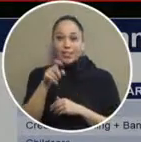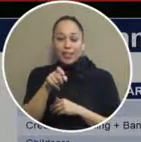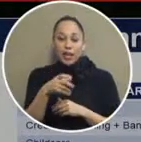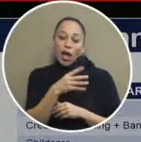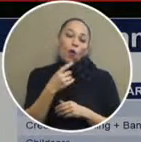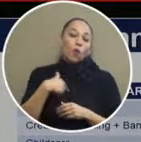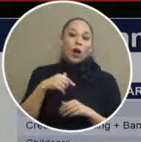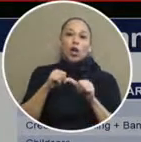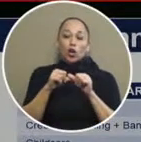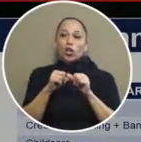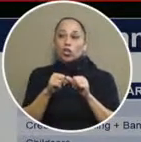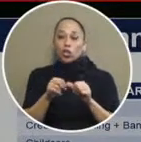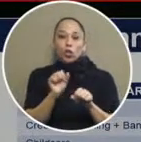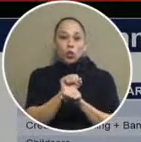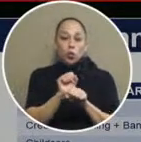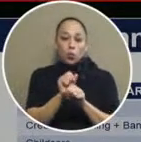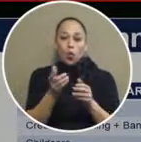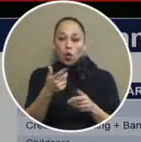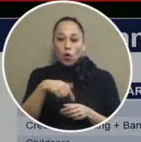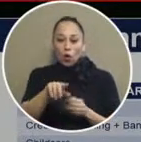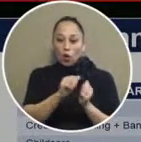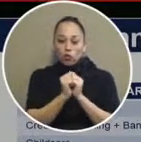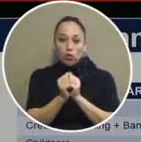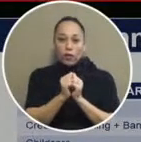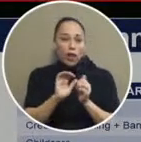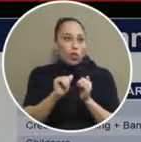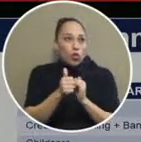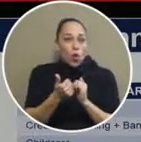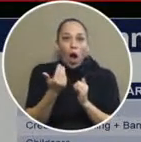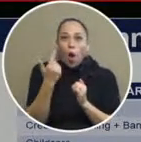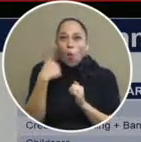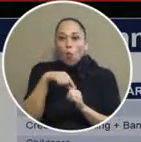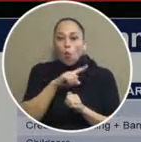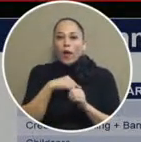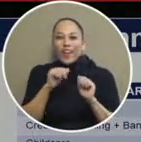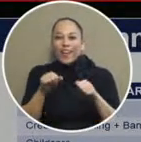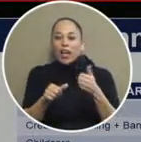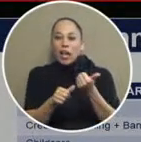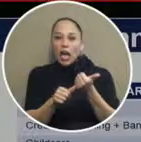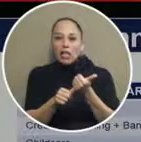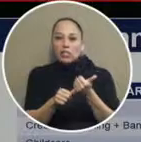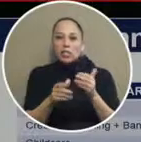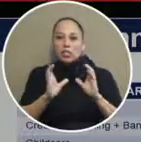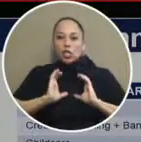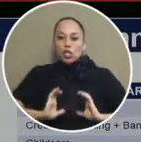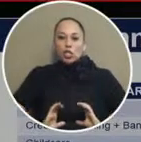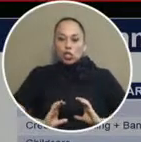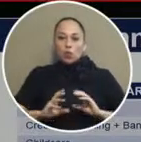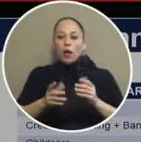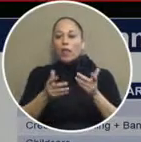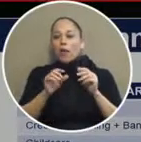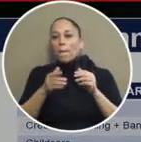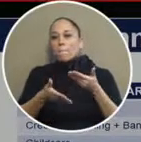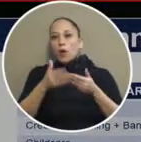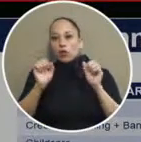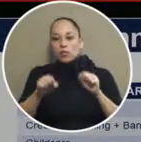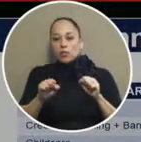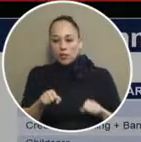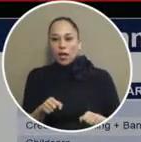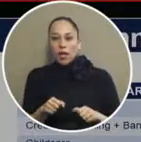and we continue to work with them to see how we can assist their customers as much as is